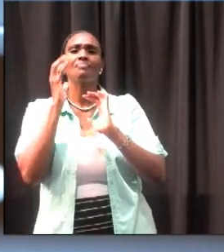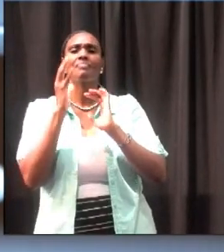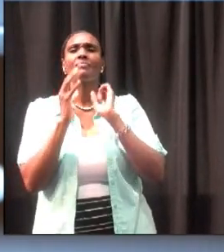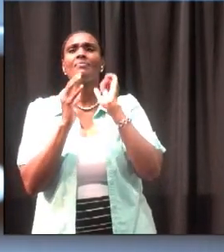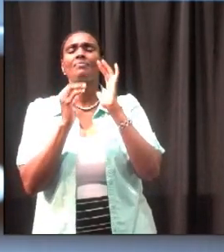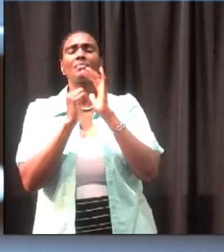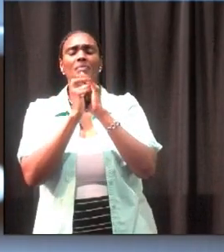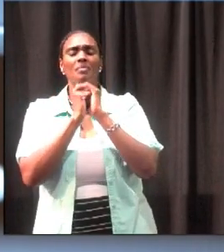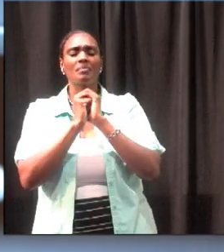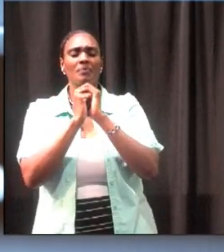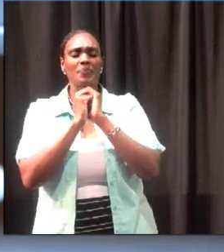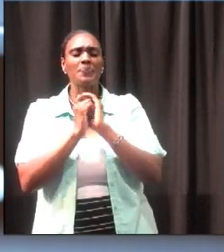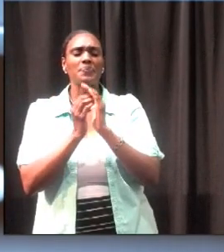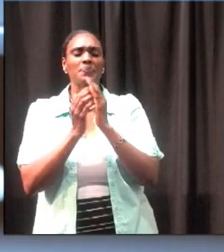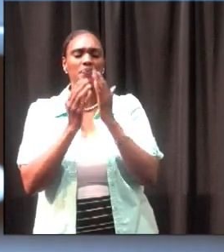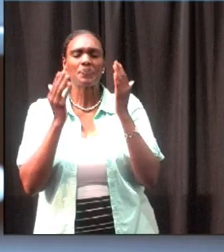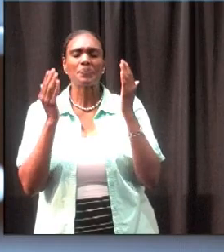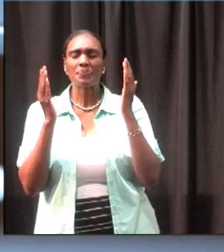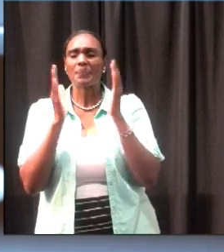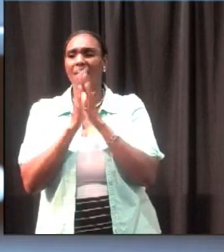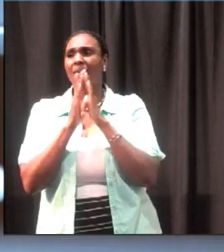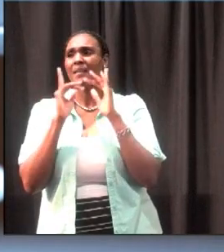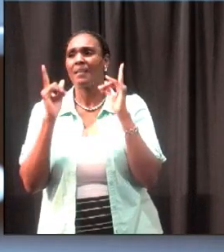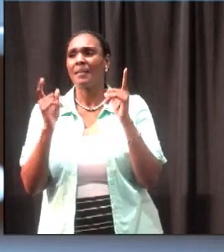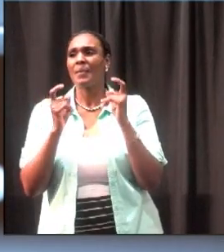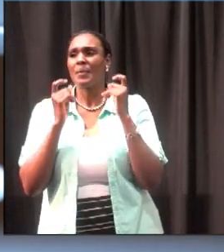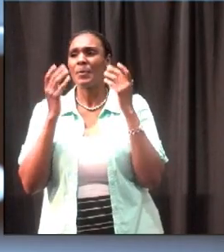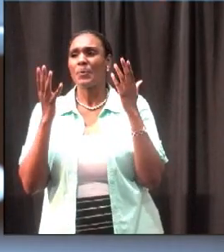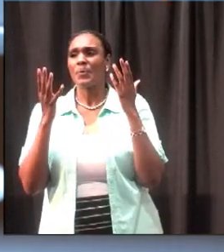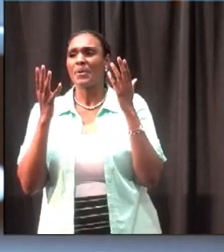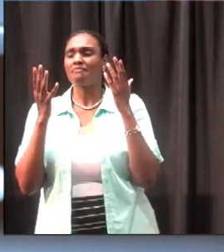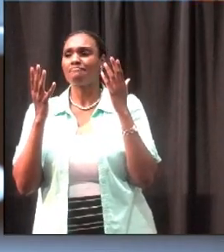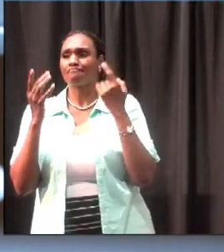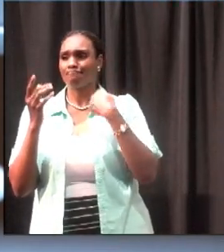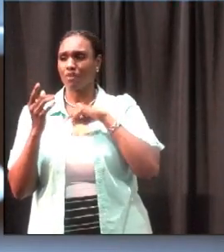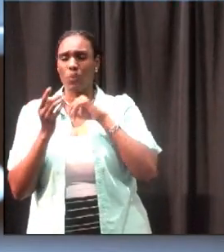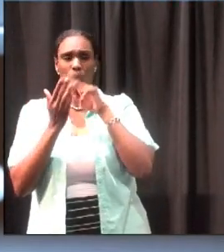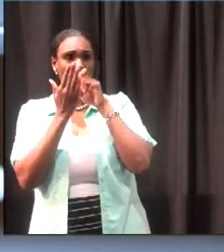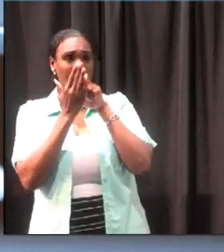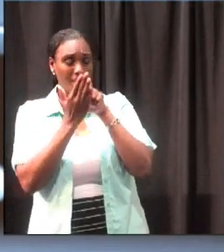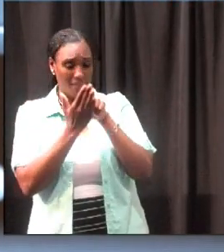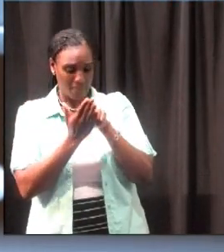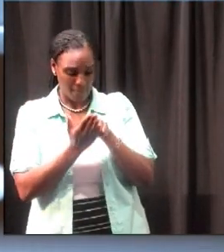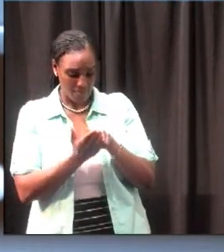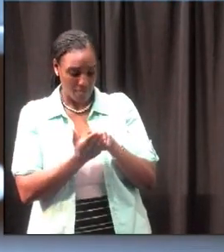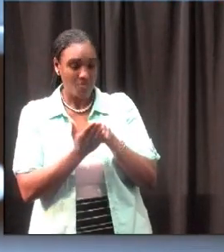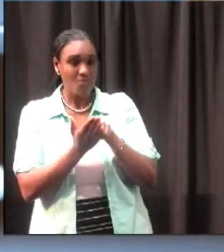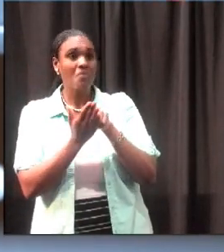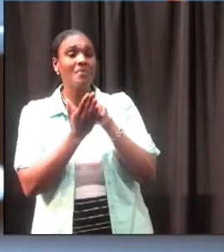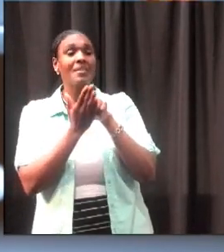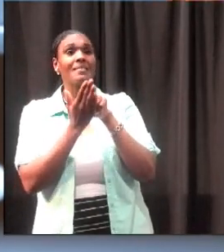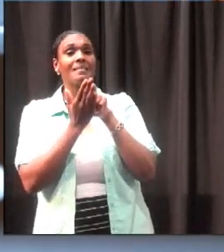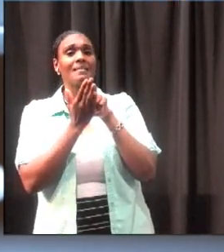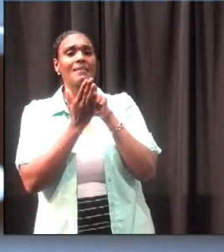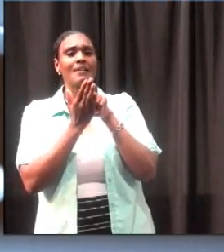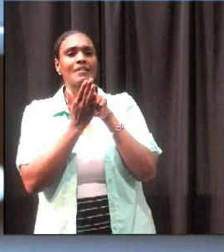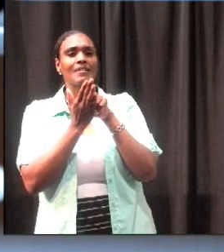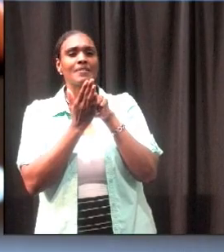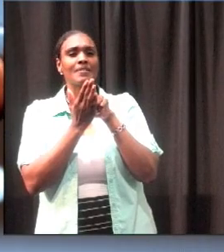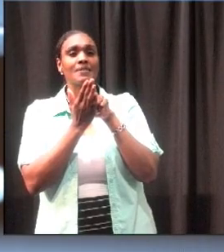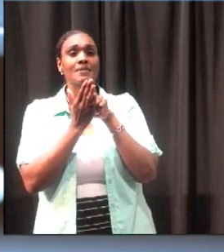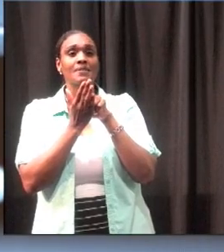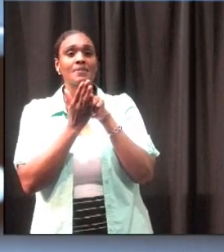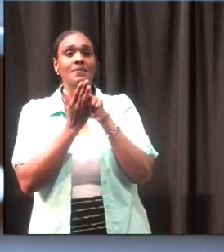worship. Hallelujah. We lay at your feet, oh God, because we know there's nothing like your